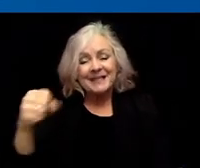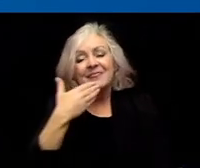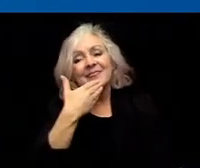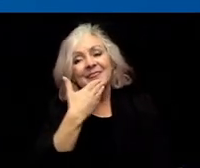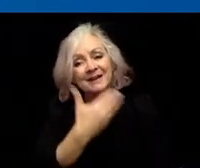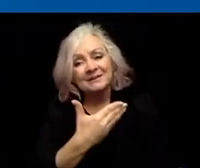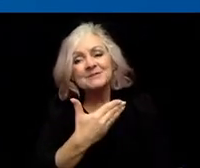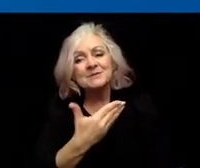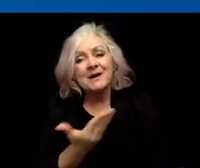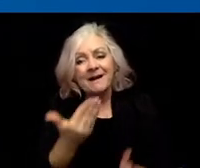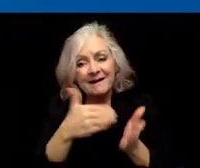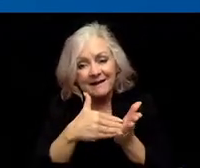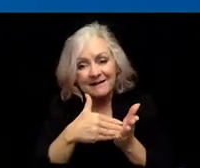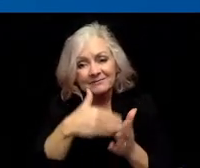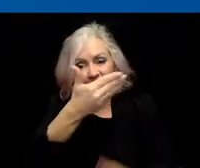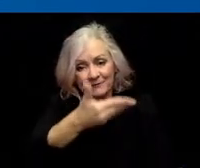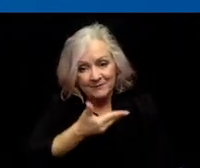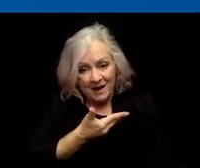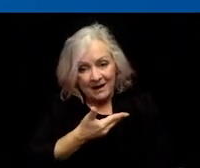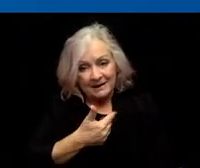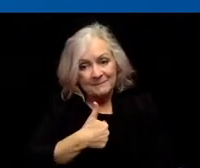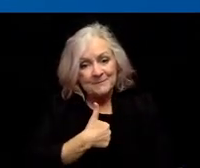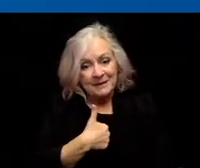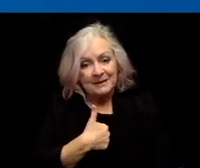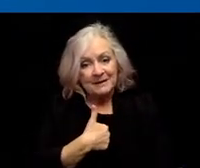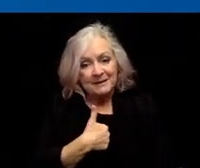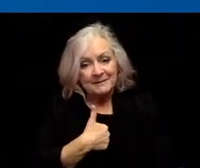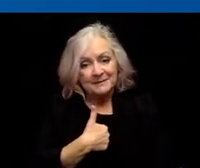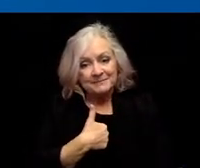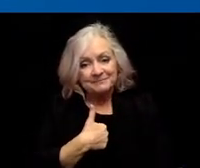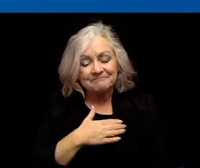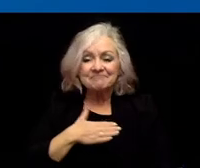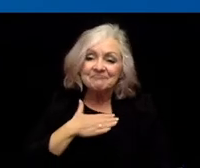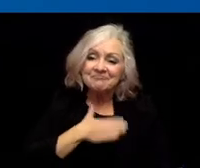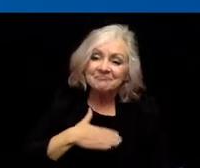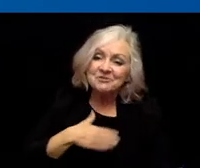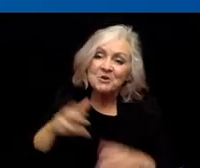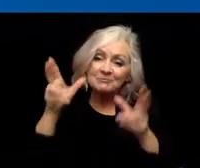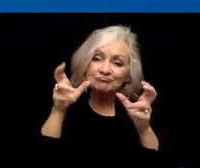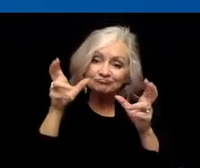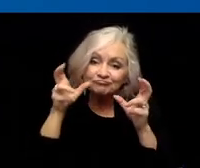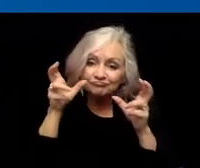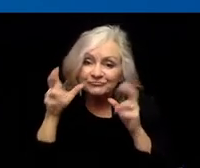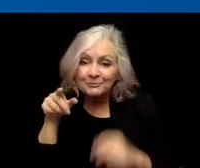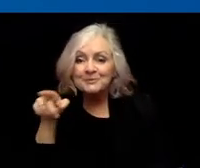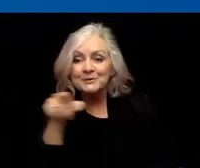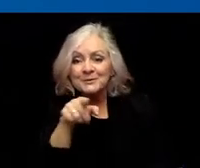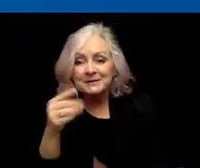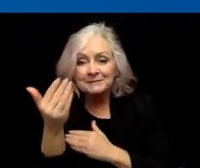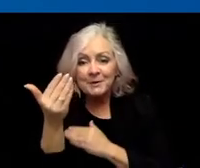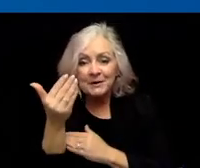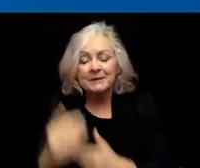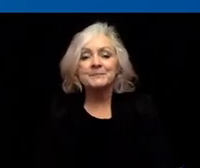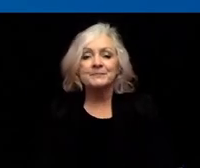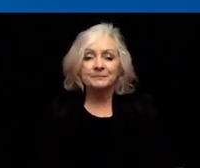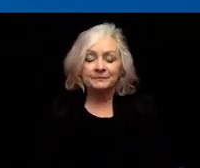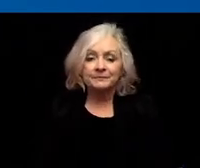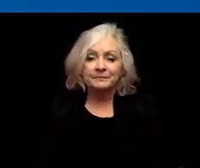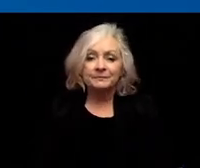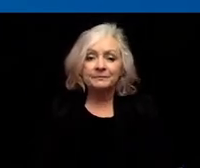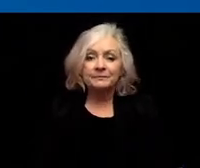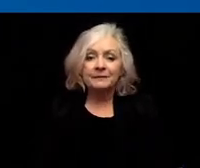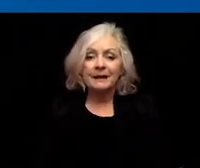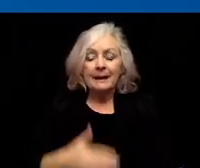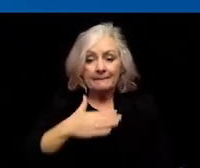is wonderful to learn from you and your colleagues this morning here in LA. So what I see